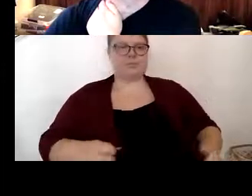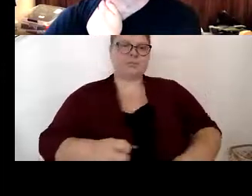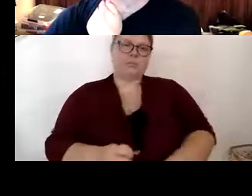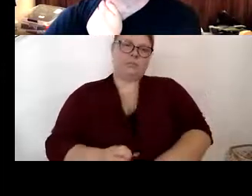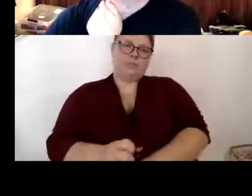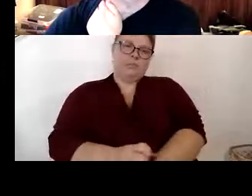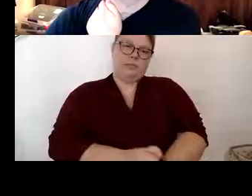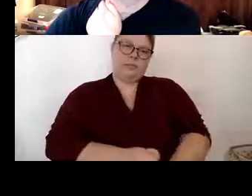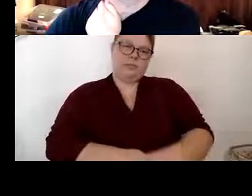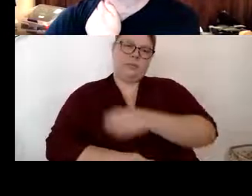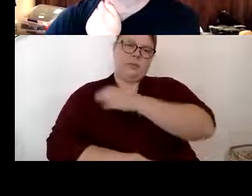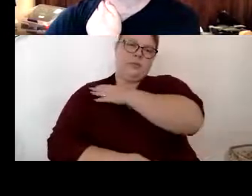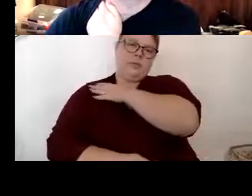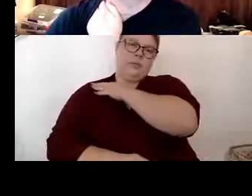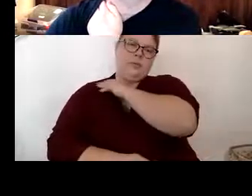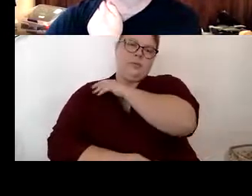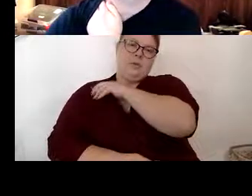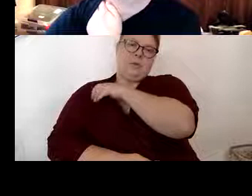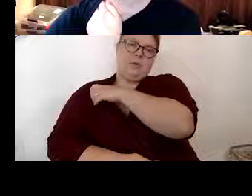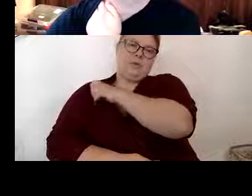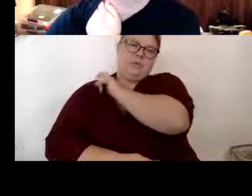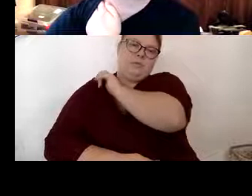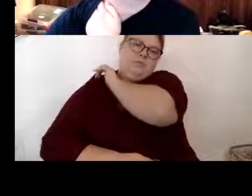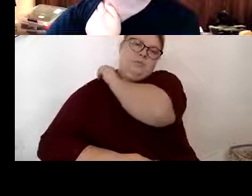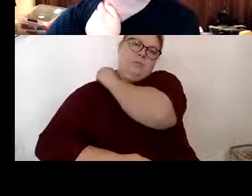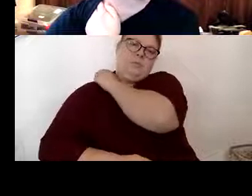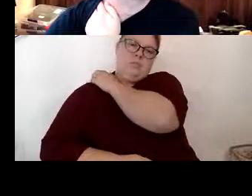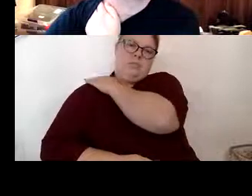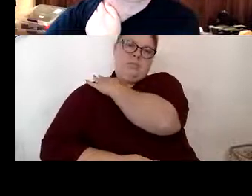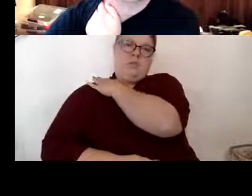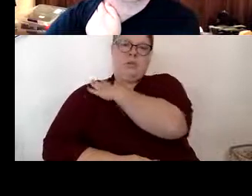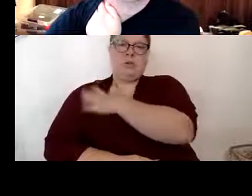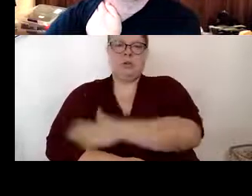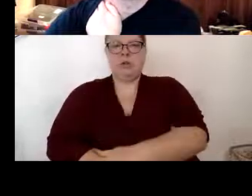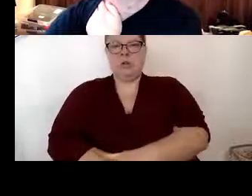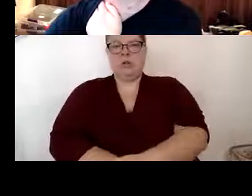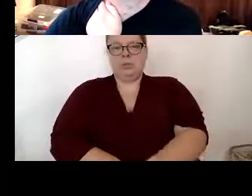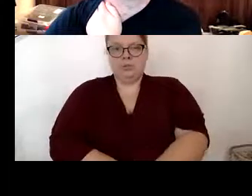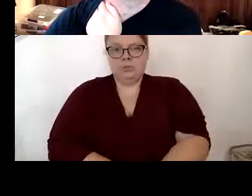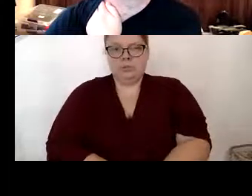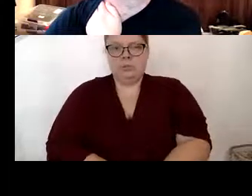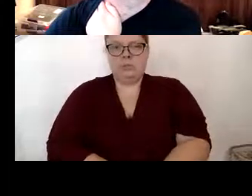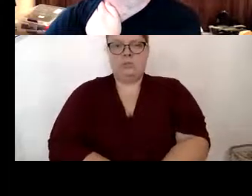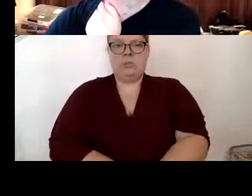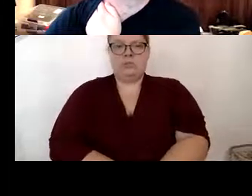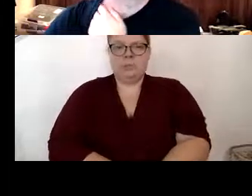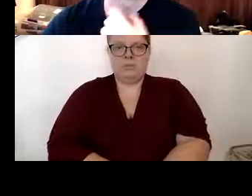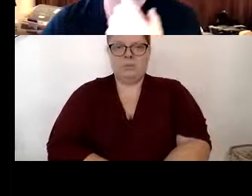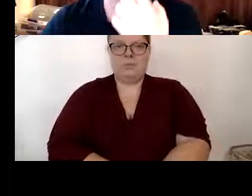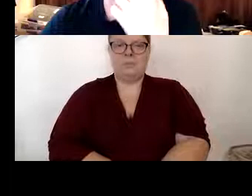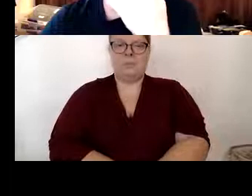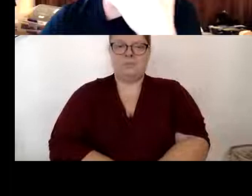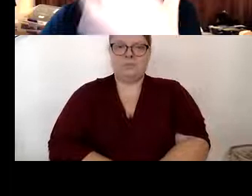so this is what I talked about with consequences being 2 steps removed from craving. So helping